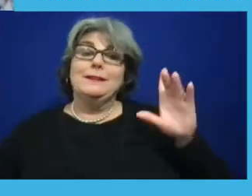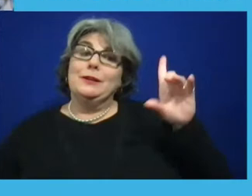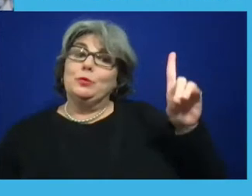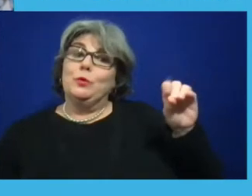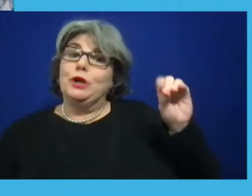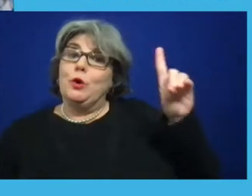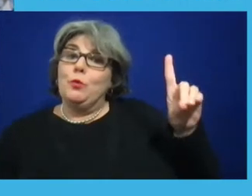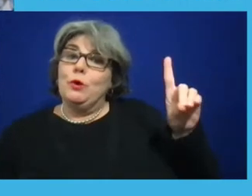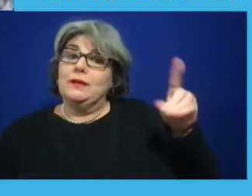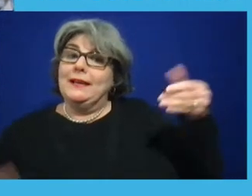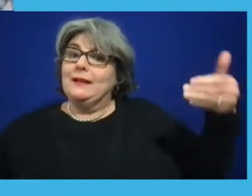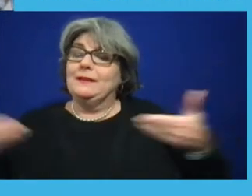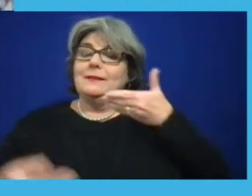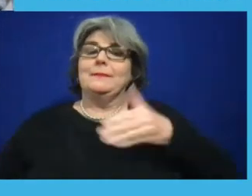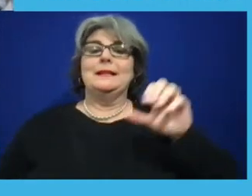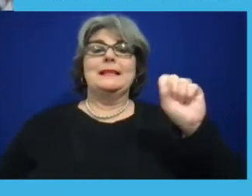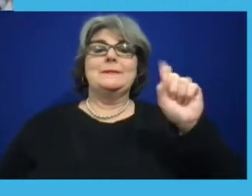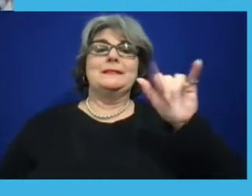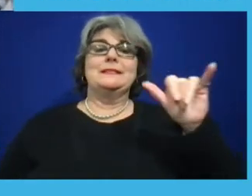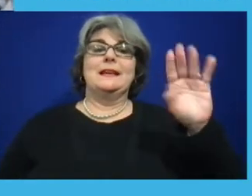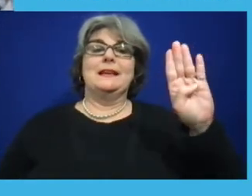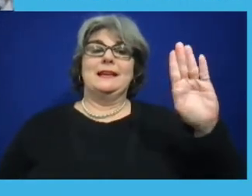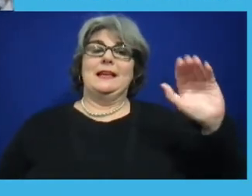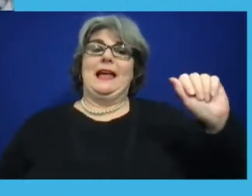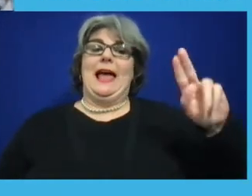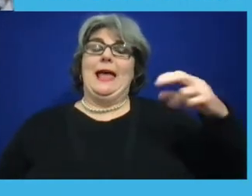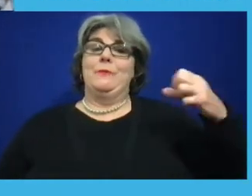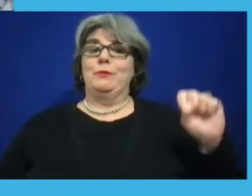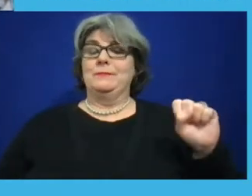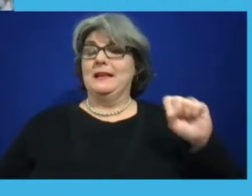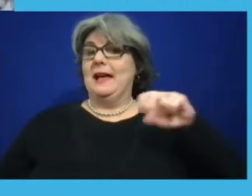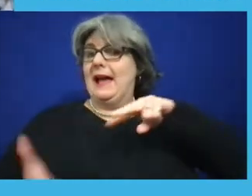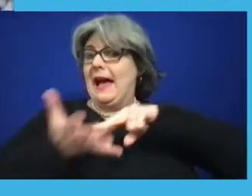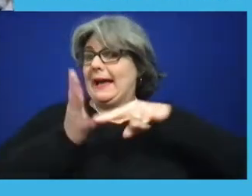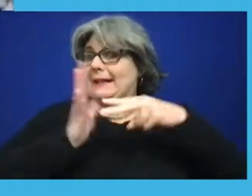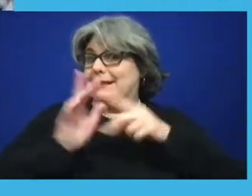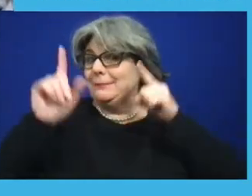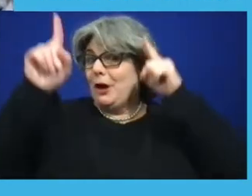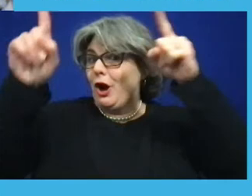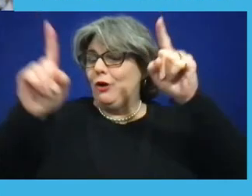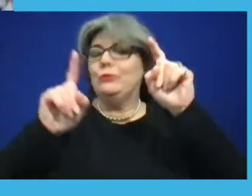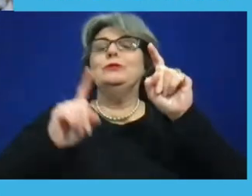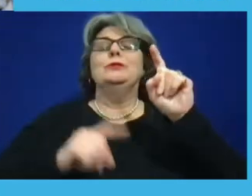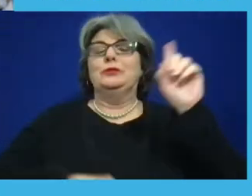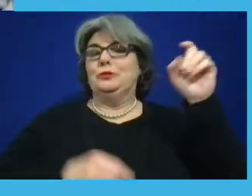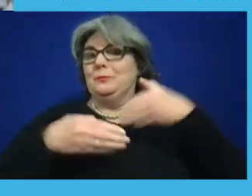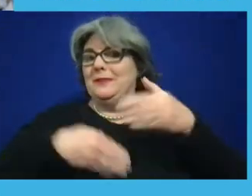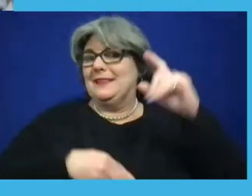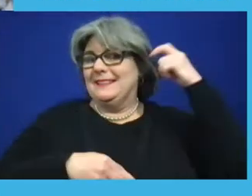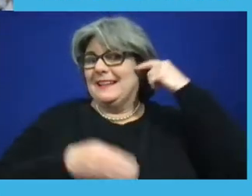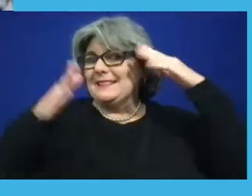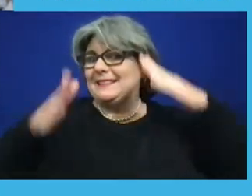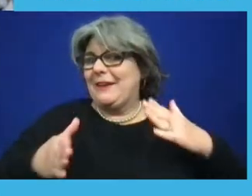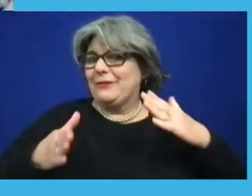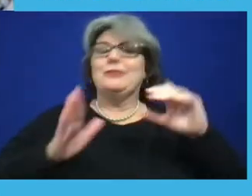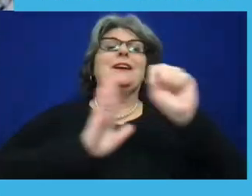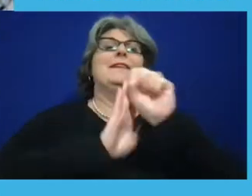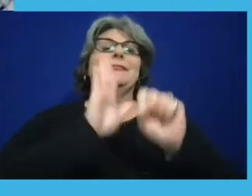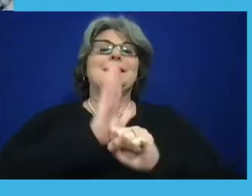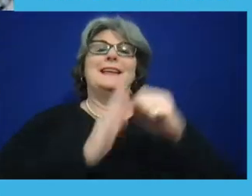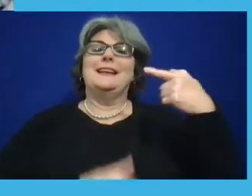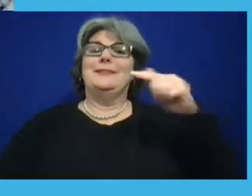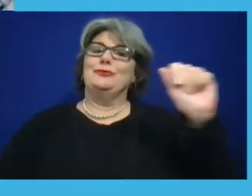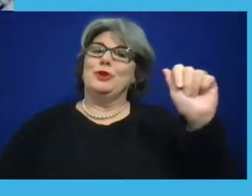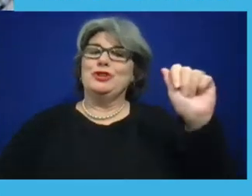And I think you already know this, but Politics 101 says you got to introduce yourself. My name is Stacey Abrams, and I intend to be the next governor of the great